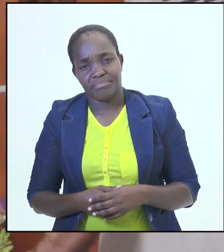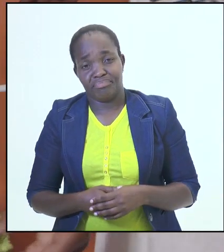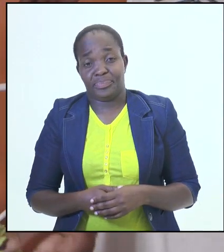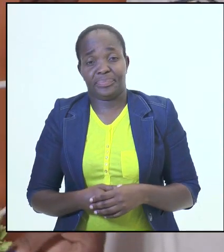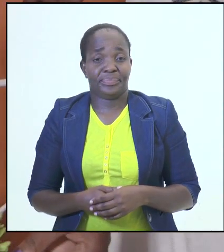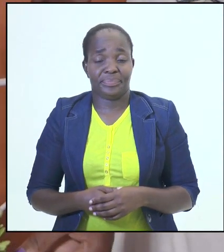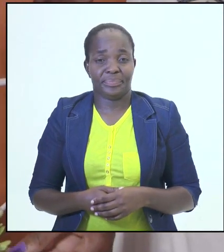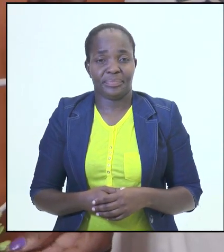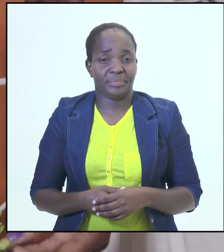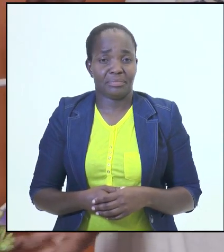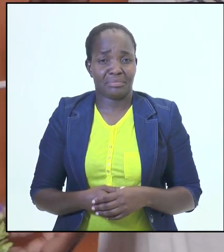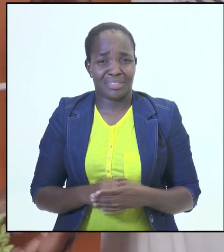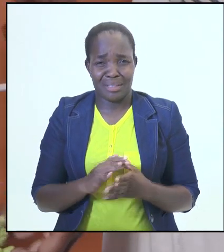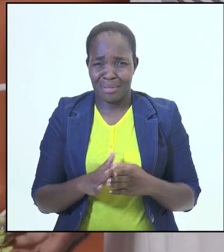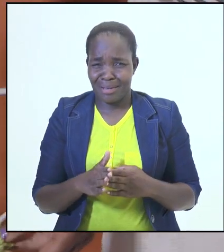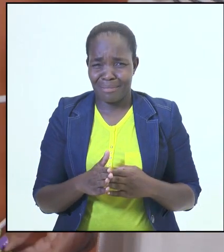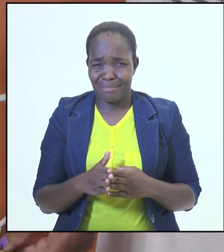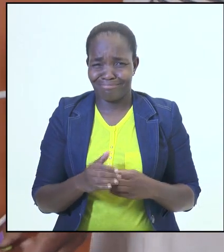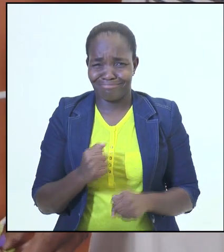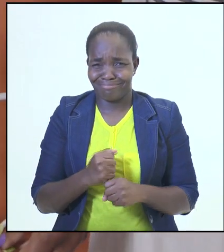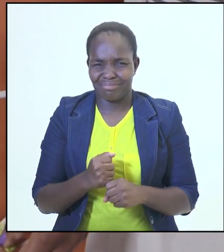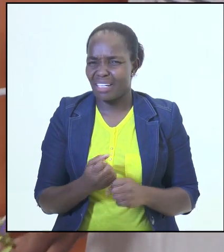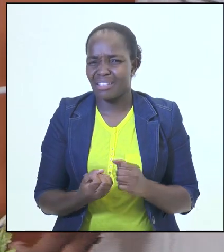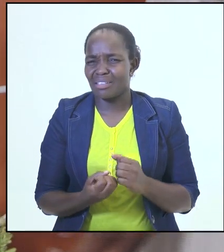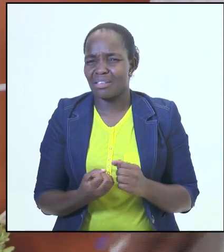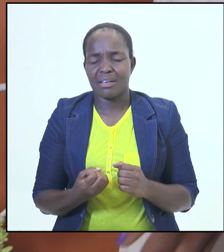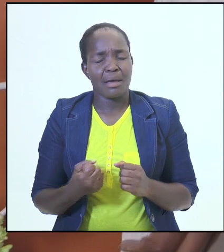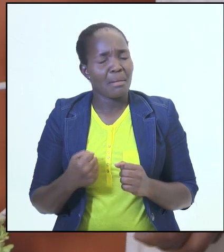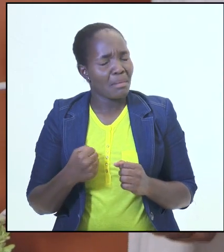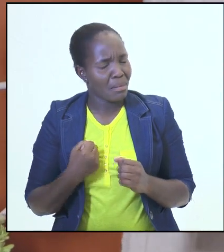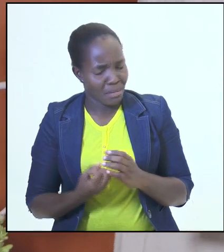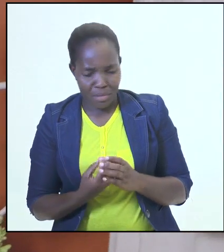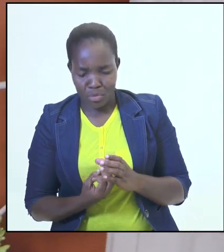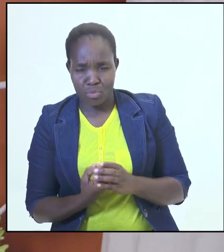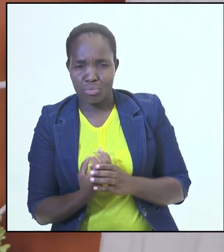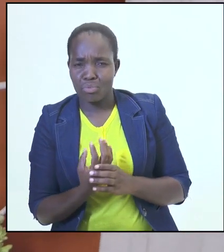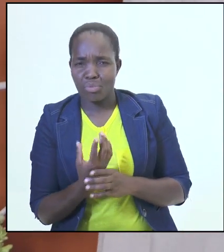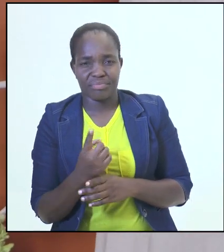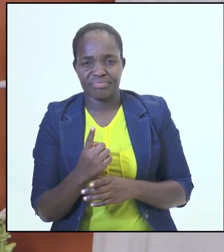Well, are they drying out? My plants are not growing well. See how colorless the leaves are?